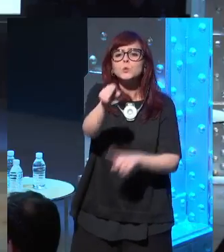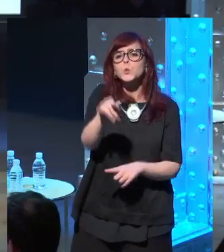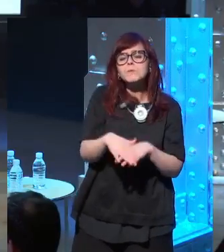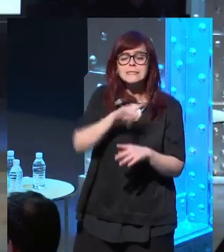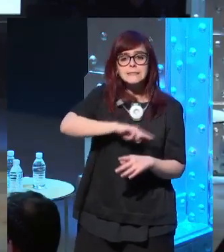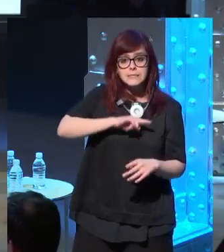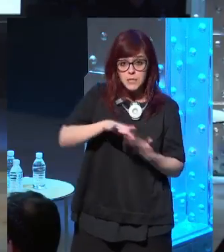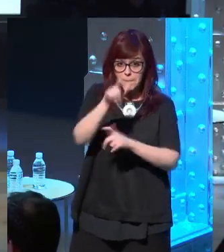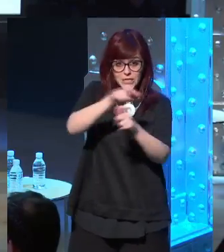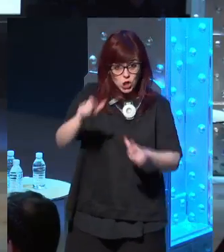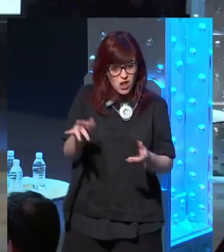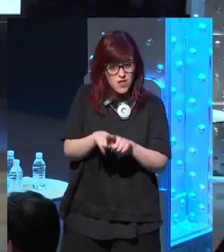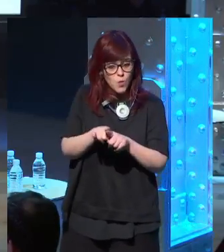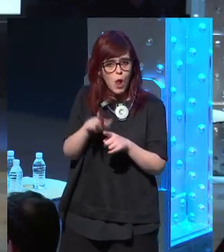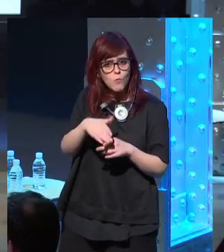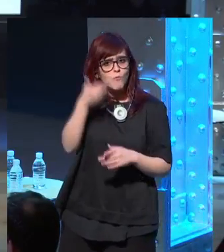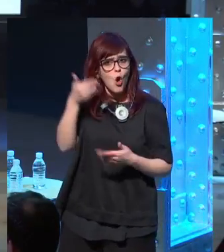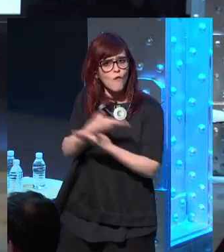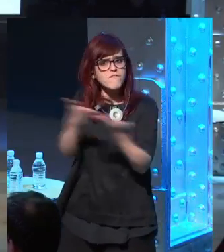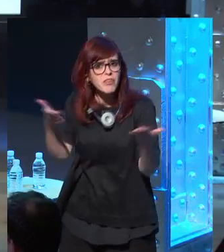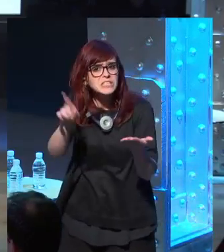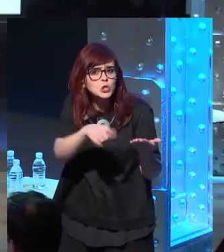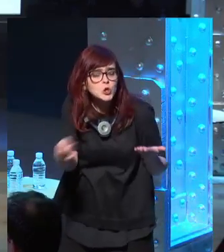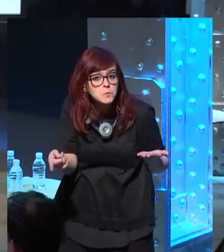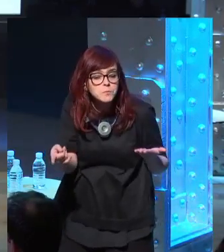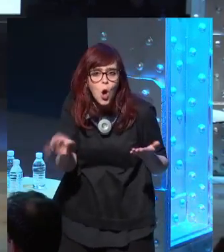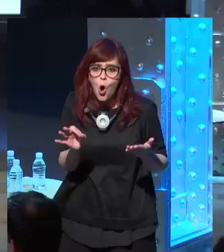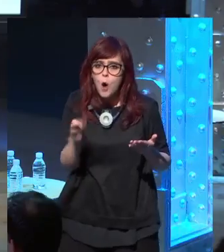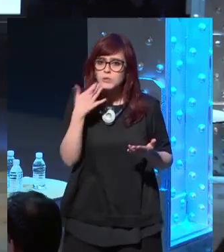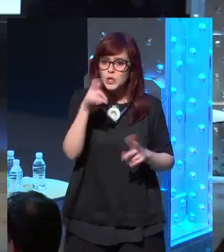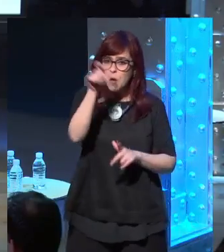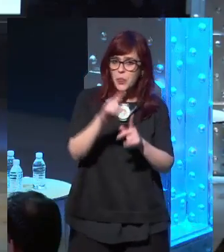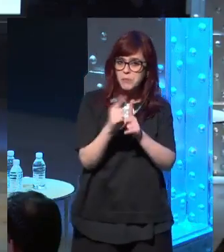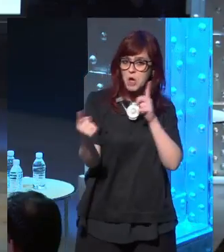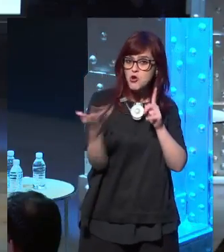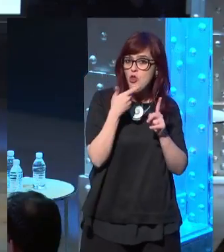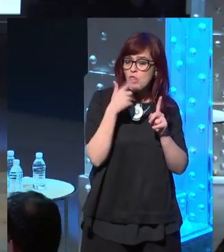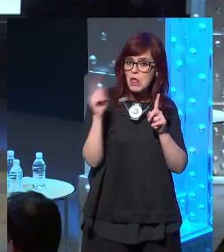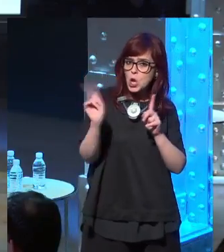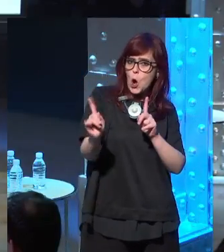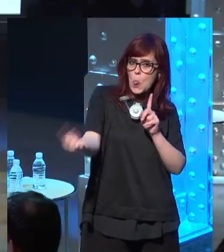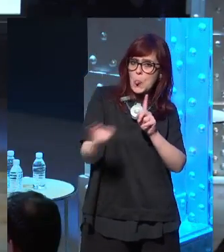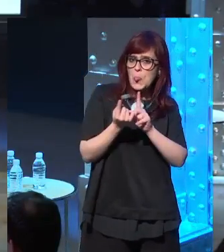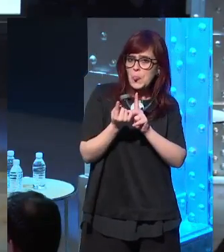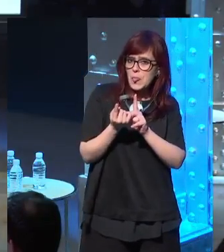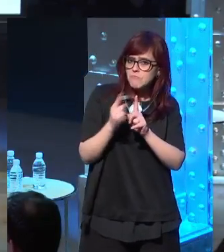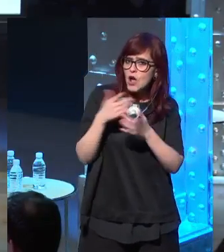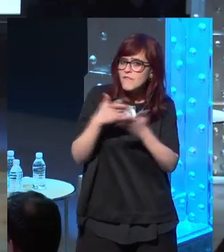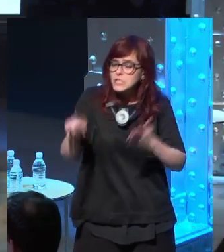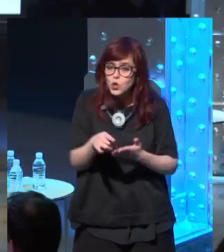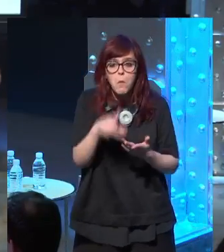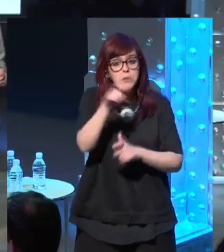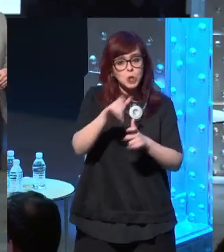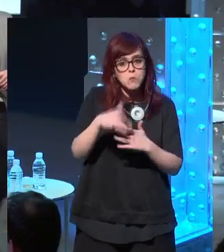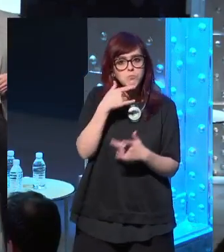can be trusted? Or can't you become too careful when it comes to strangers? And in the Nordic countries, 3 out of 4 would say yes, you